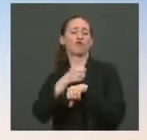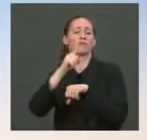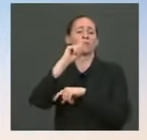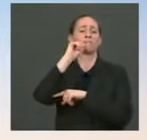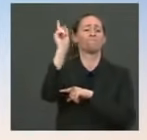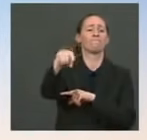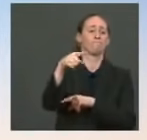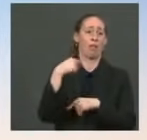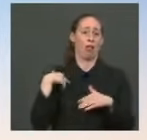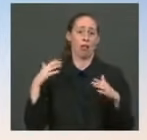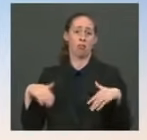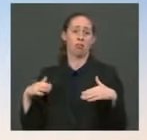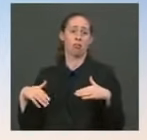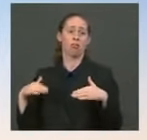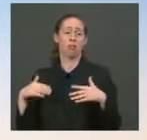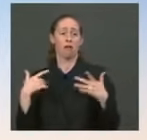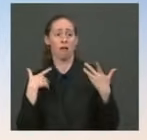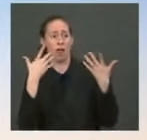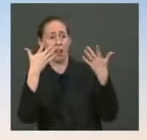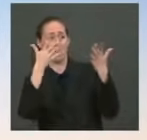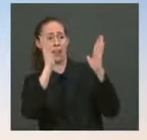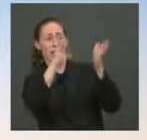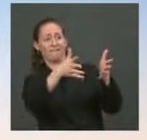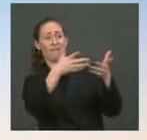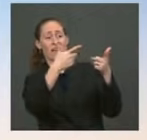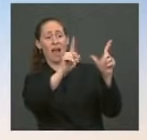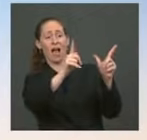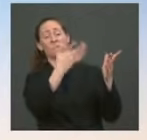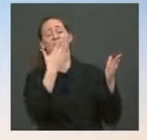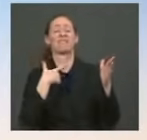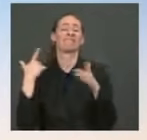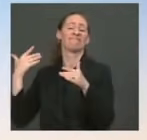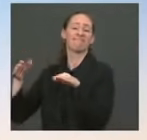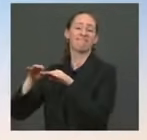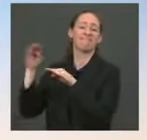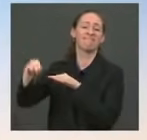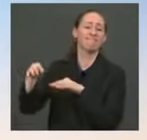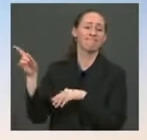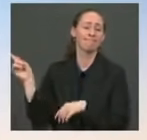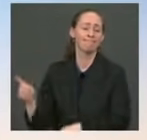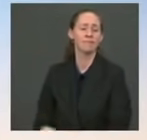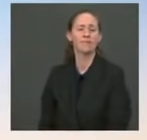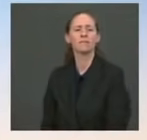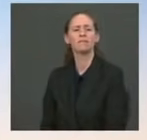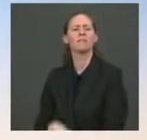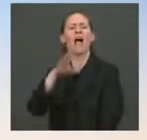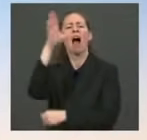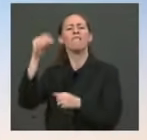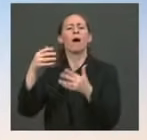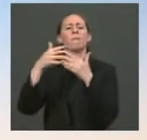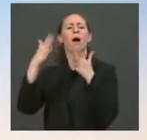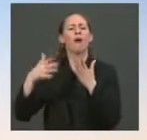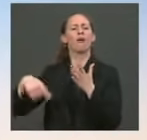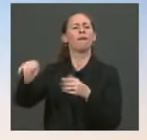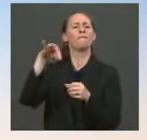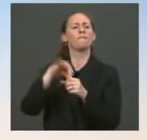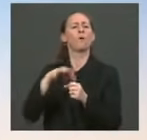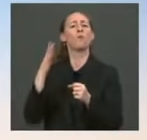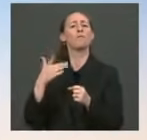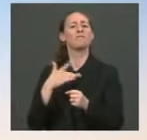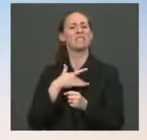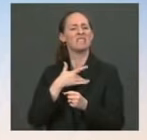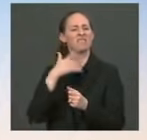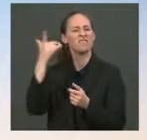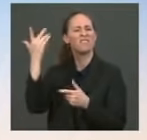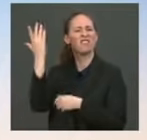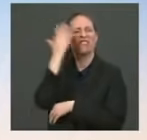leave space for these negotiations to continue. African-American voters feel recognized that they are being seen, that they're being heard. I